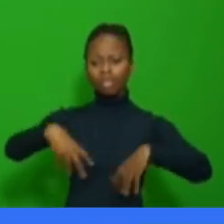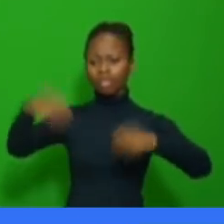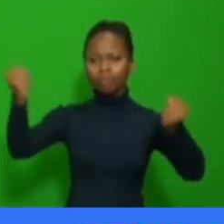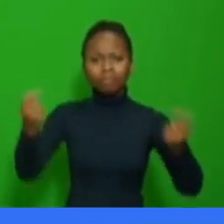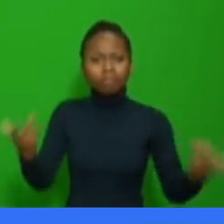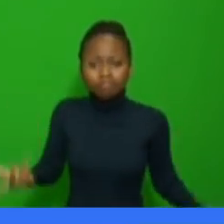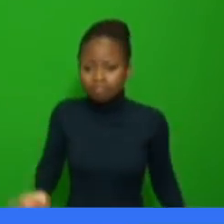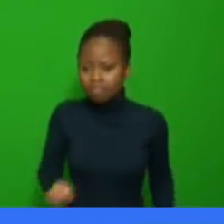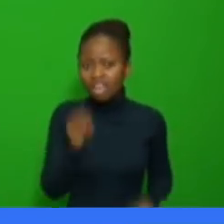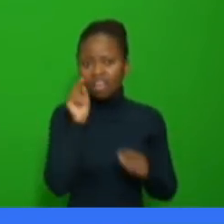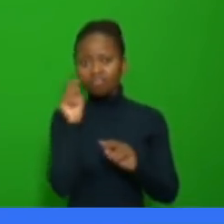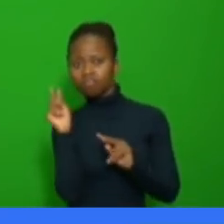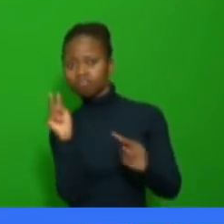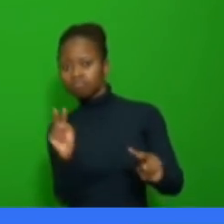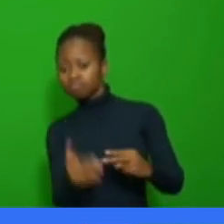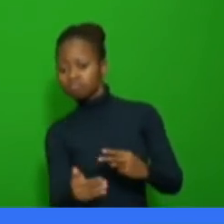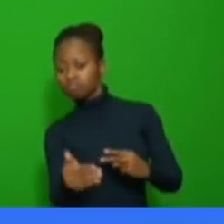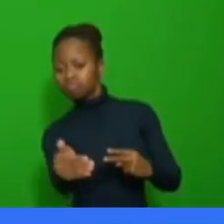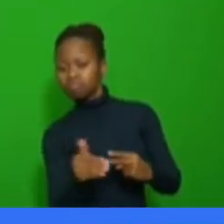year?